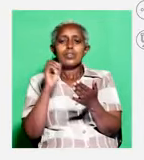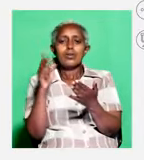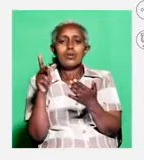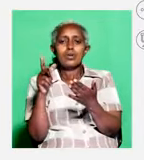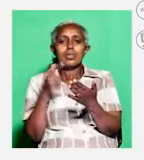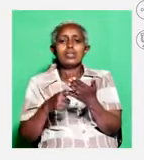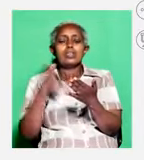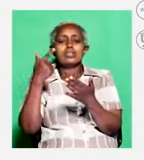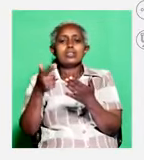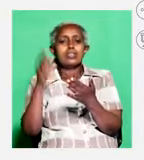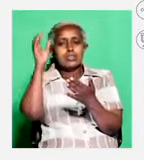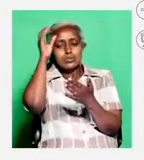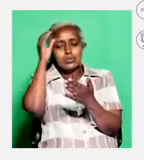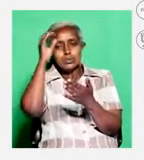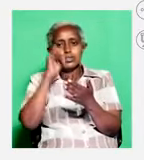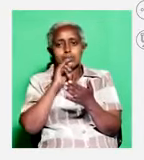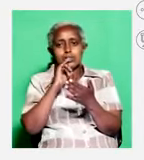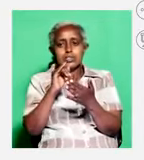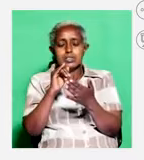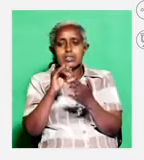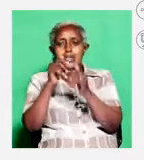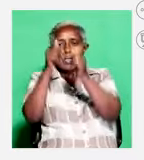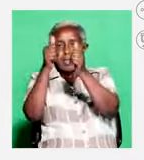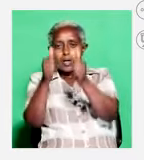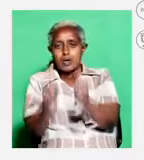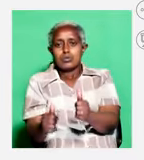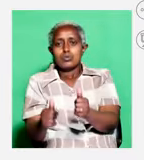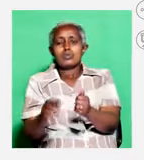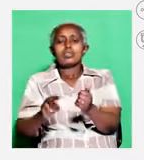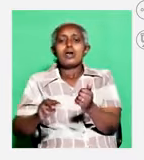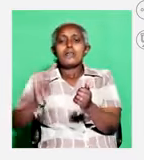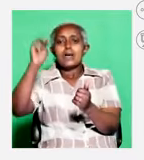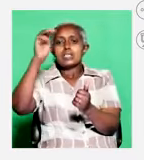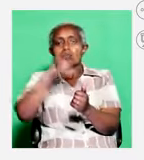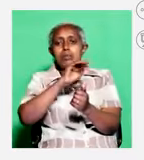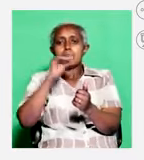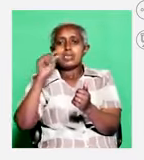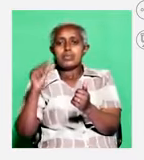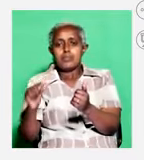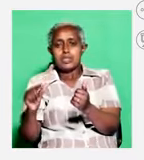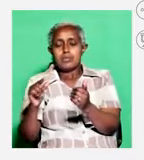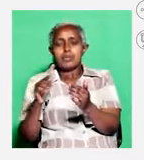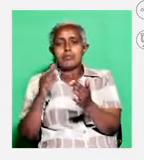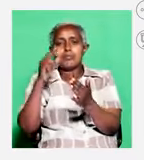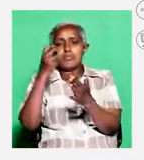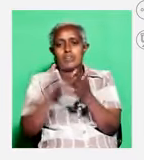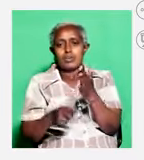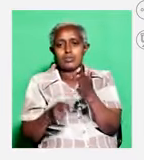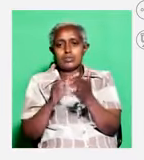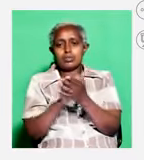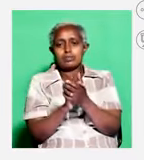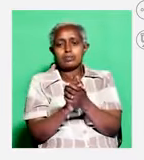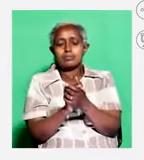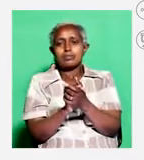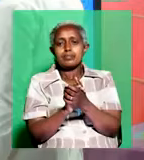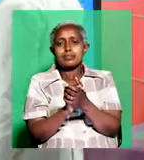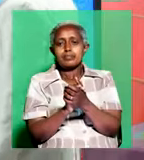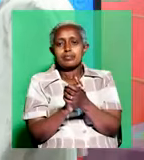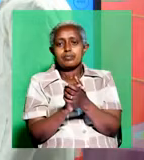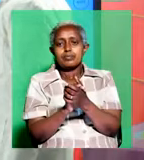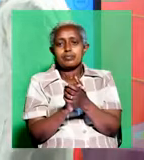Okay, the next concept is absolute maximum and minimum values.